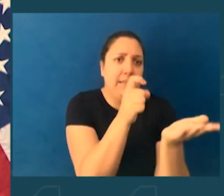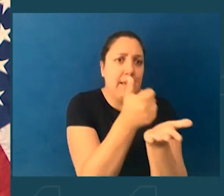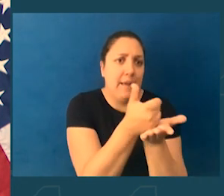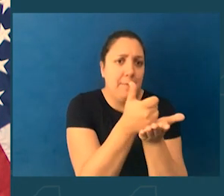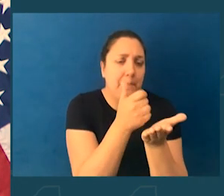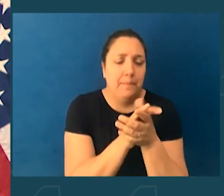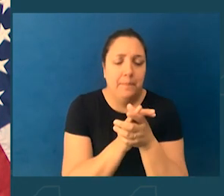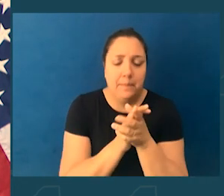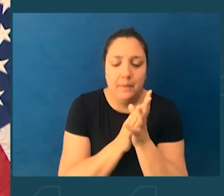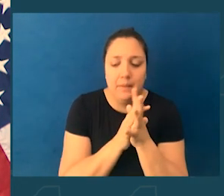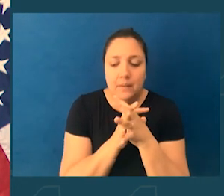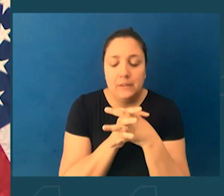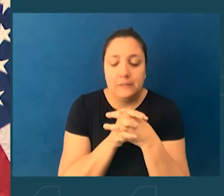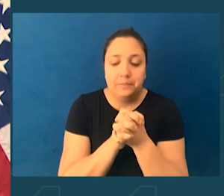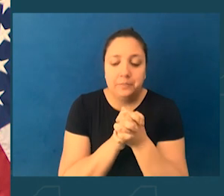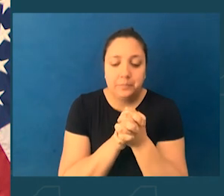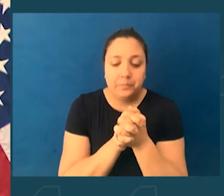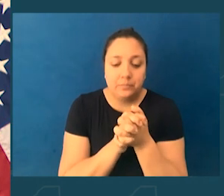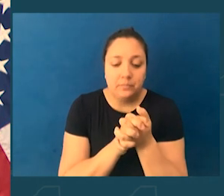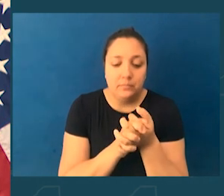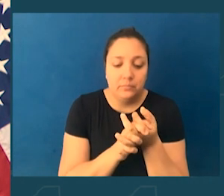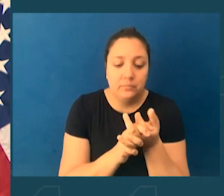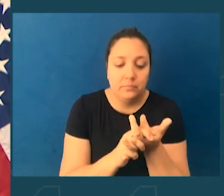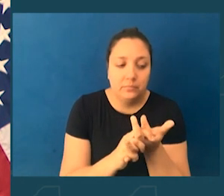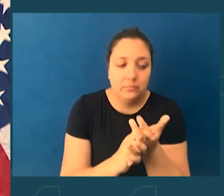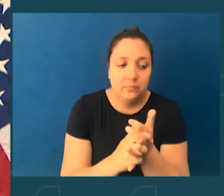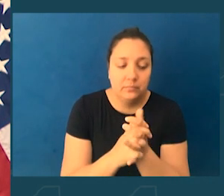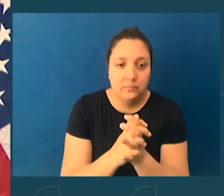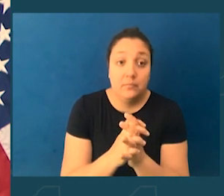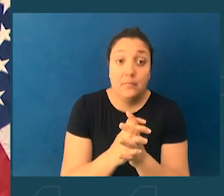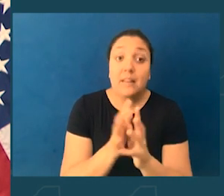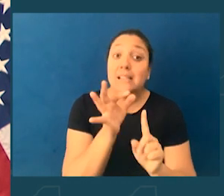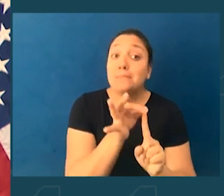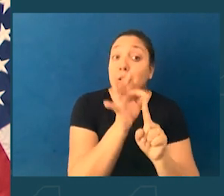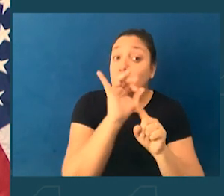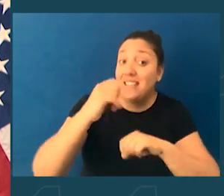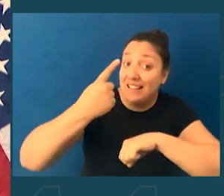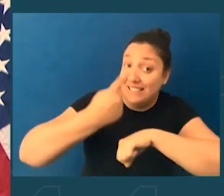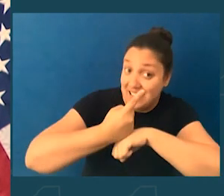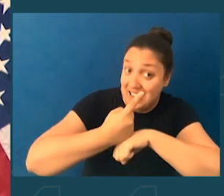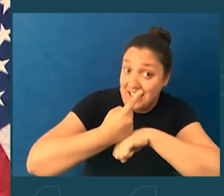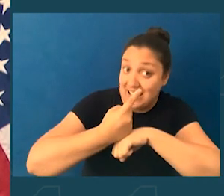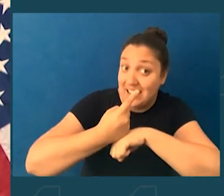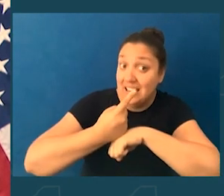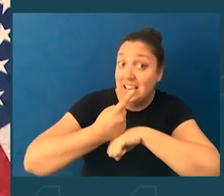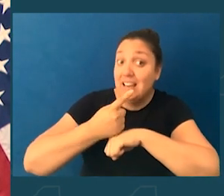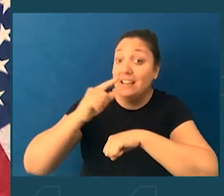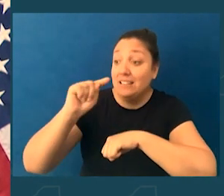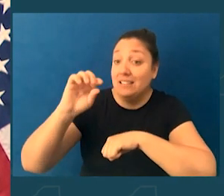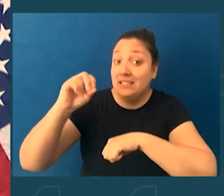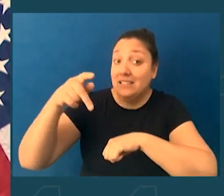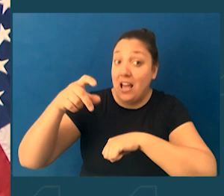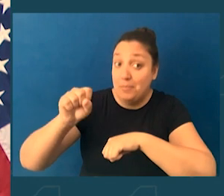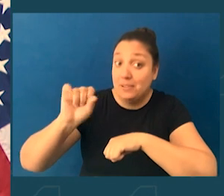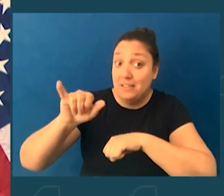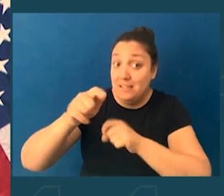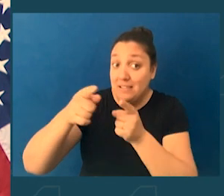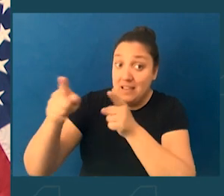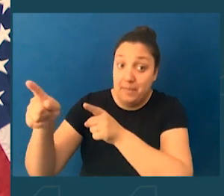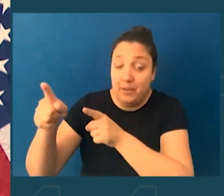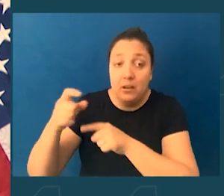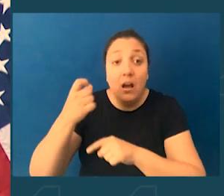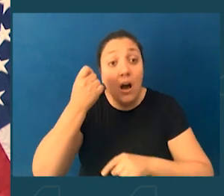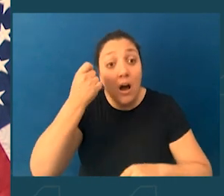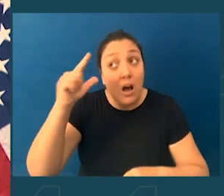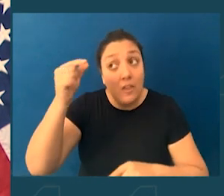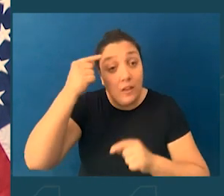call to help on the day of the tragedy and every day since. The governor has taken a holistic approach in the passage